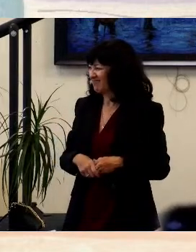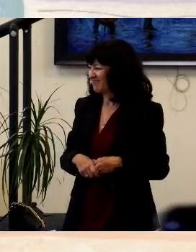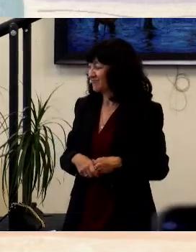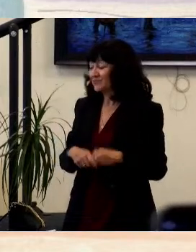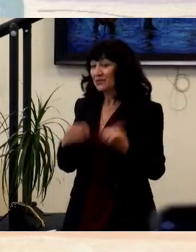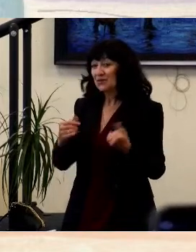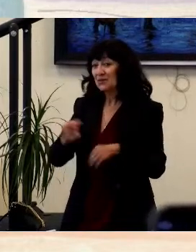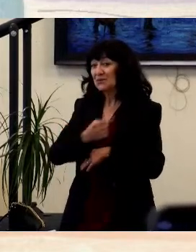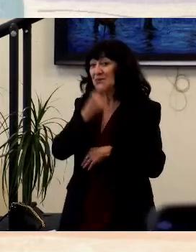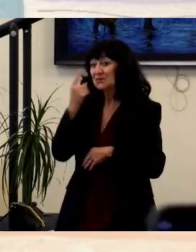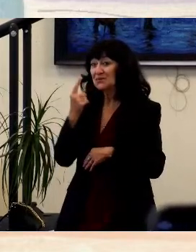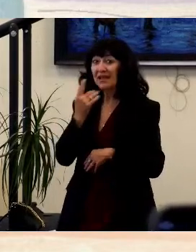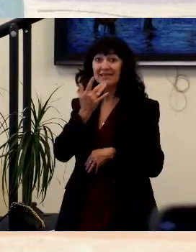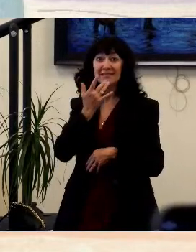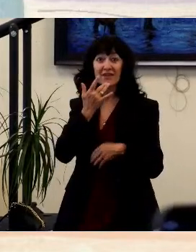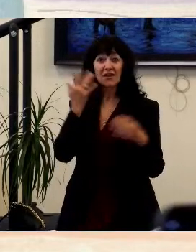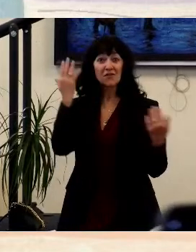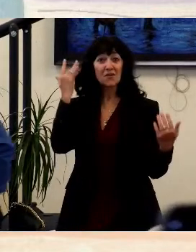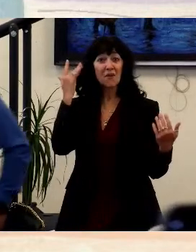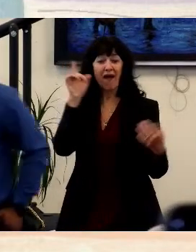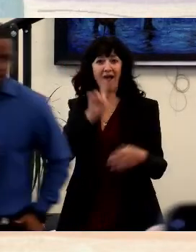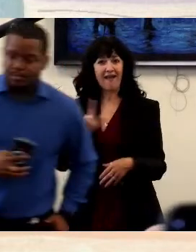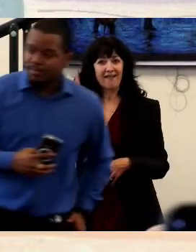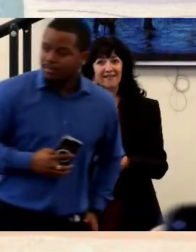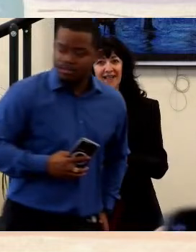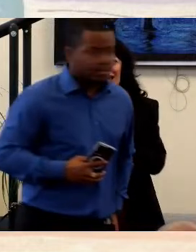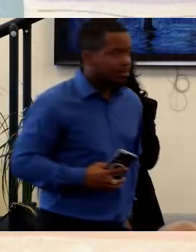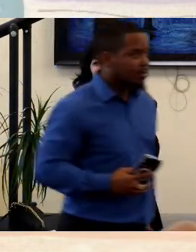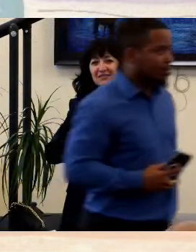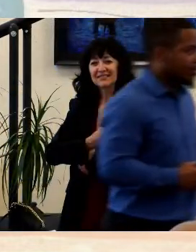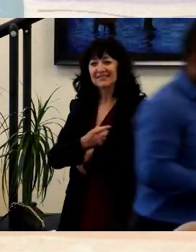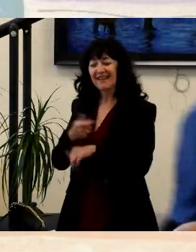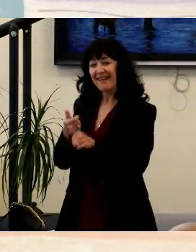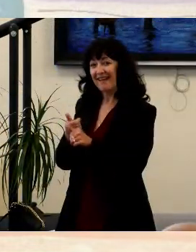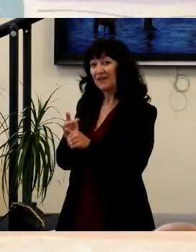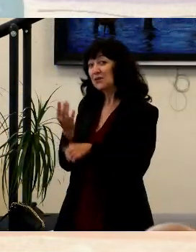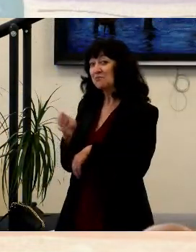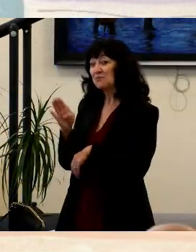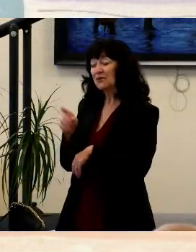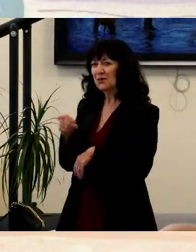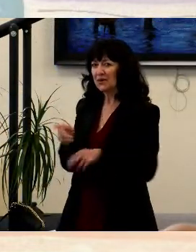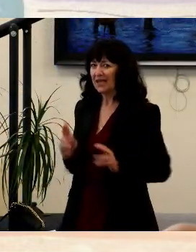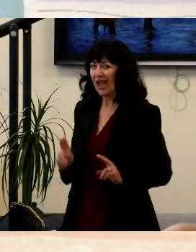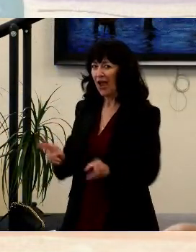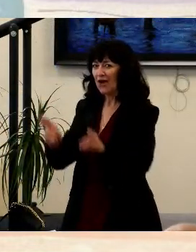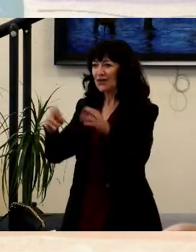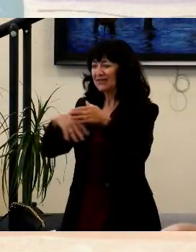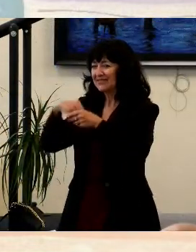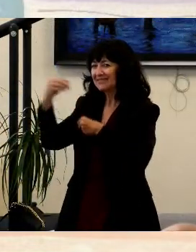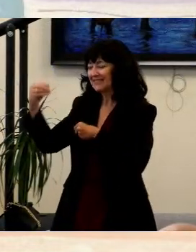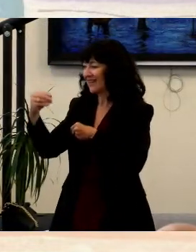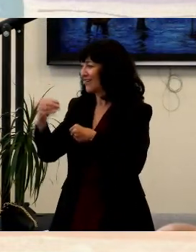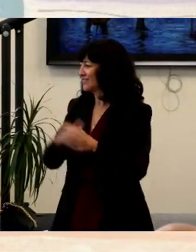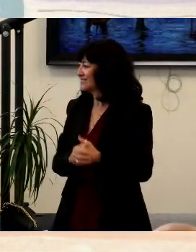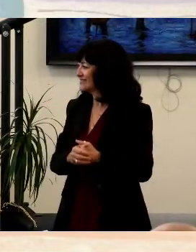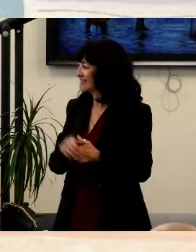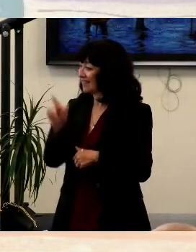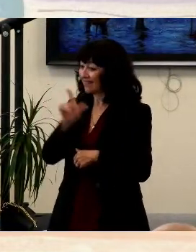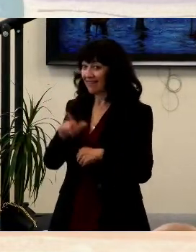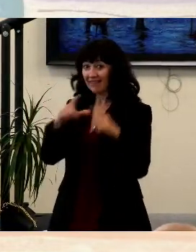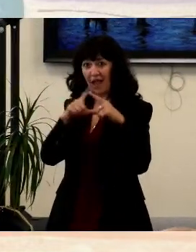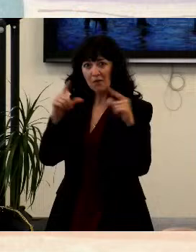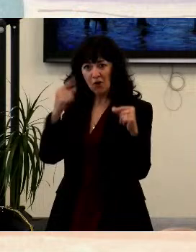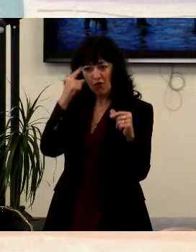Today is a favorite, Library Day, and Blue hurries out with an excited hooray. With a library card made for each one, the